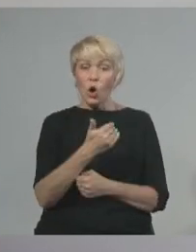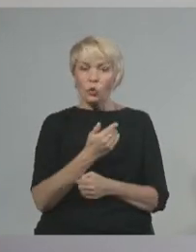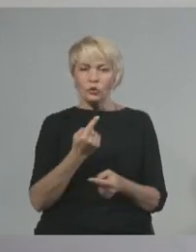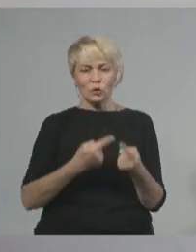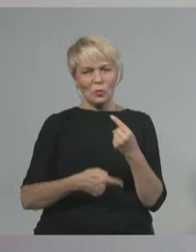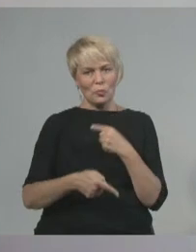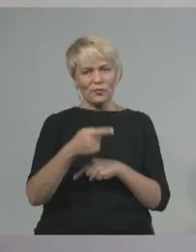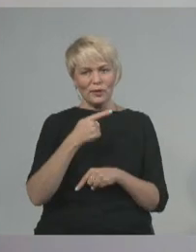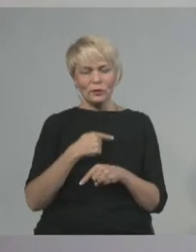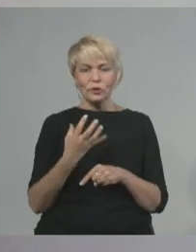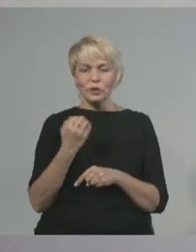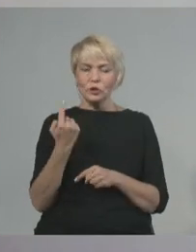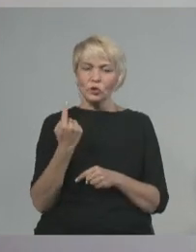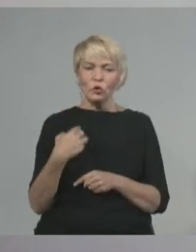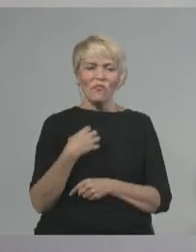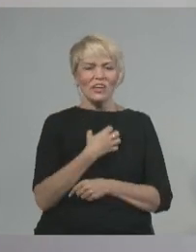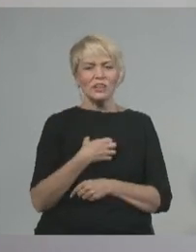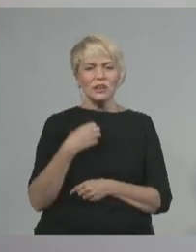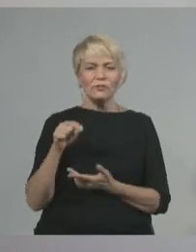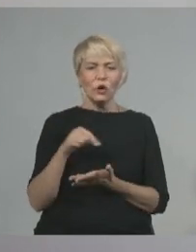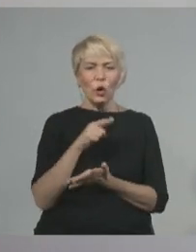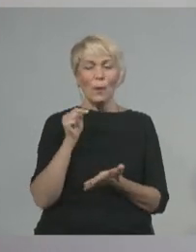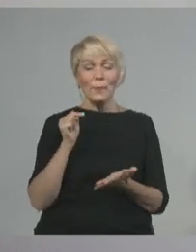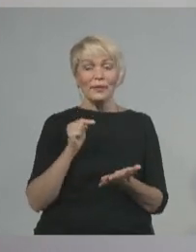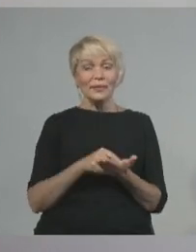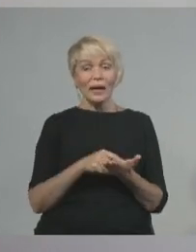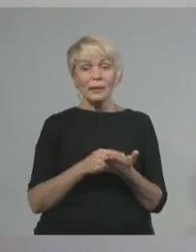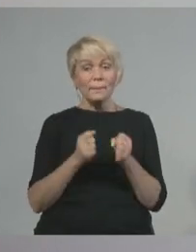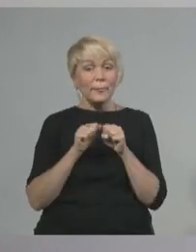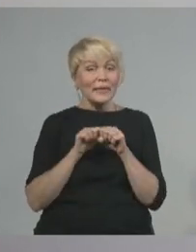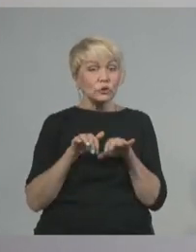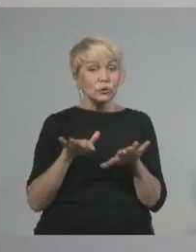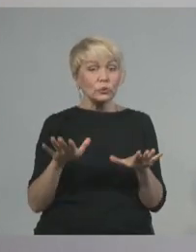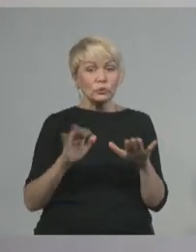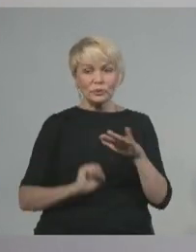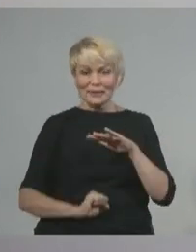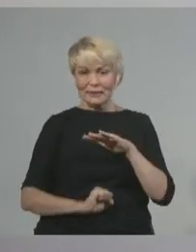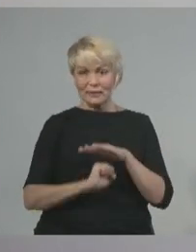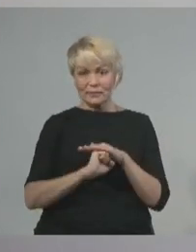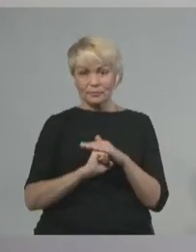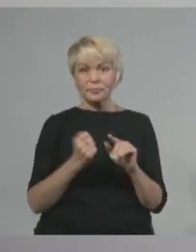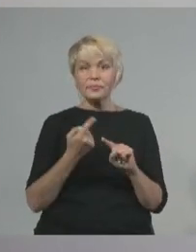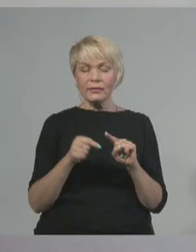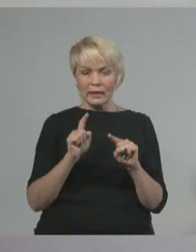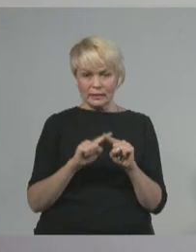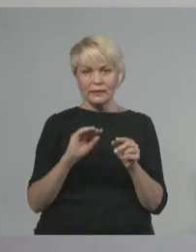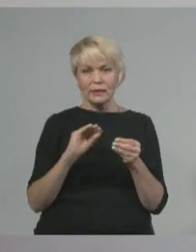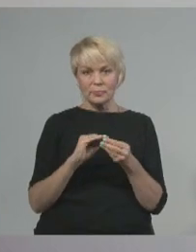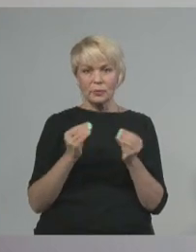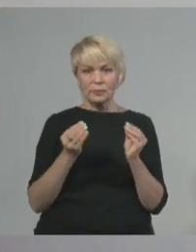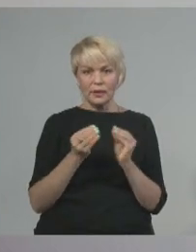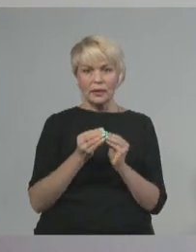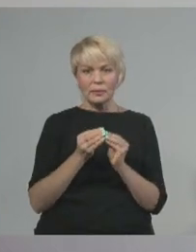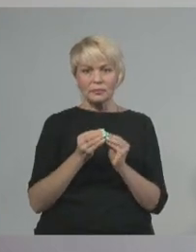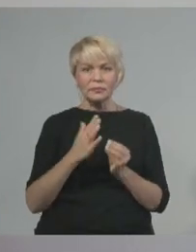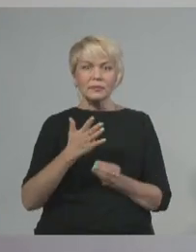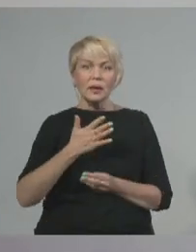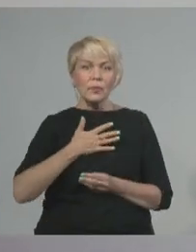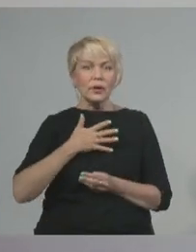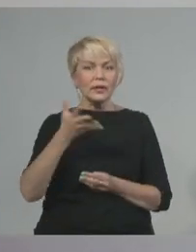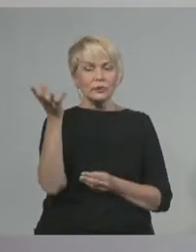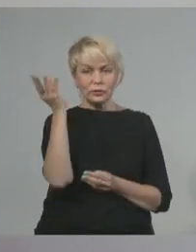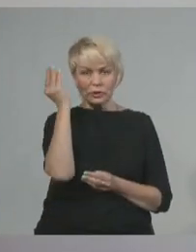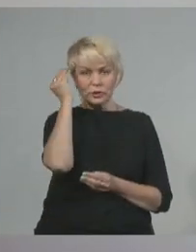the structural issues that are behind this from our perspective a quality healthy high